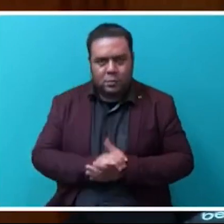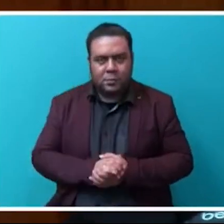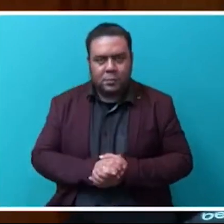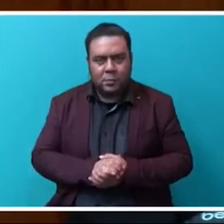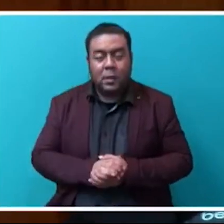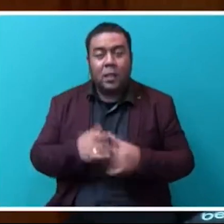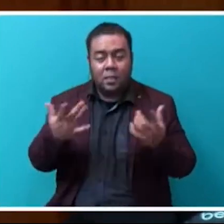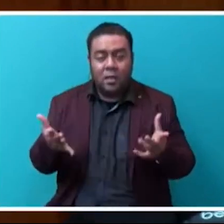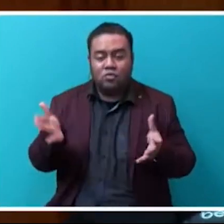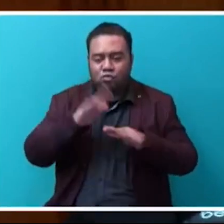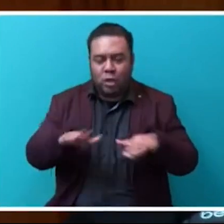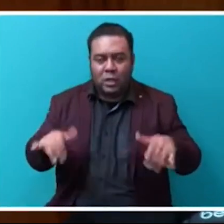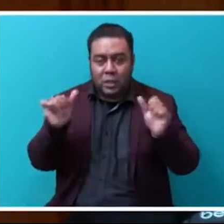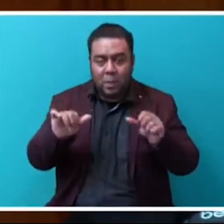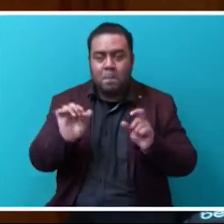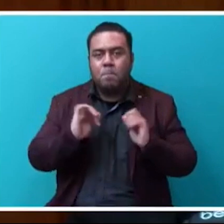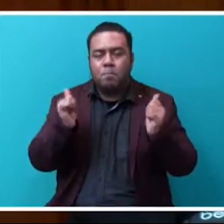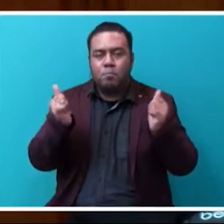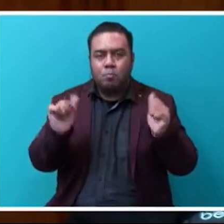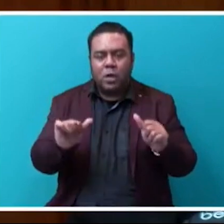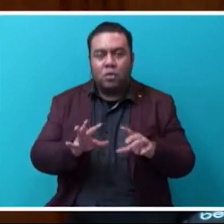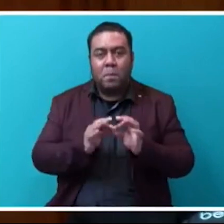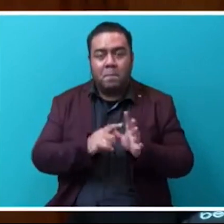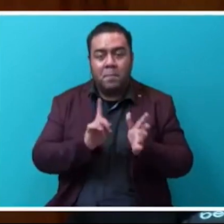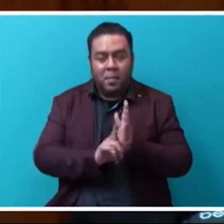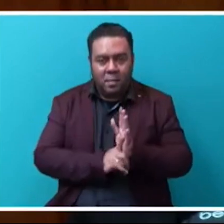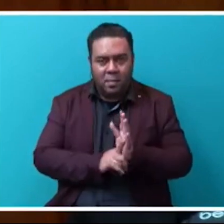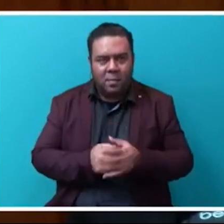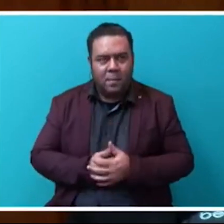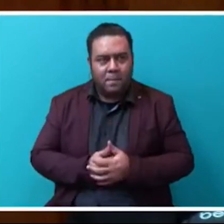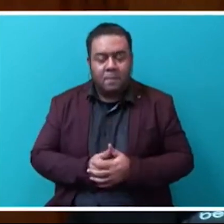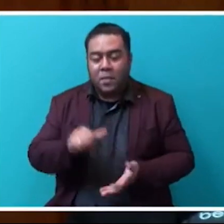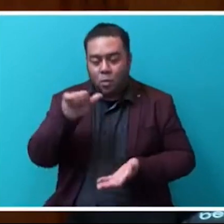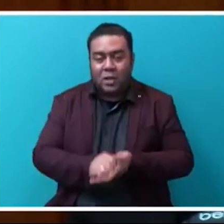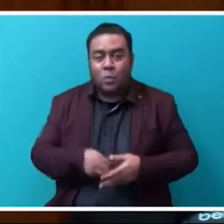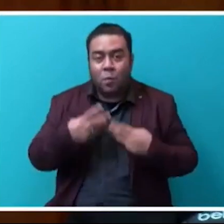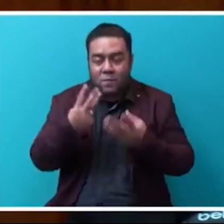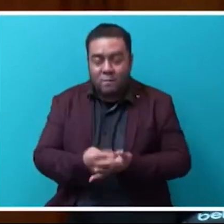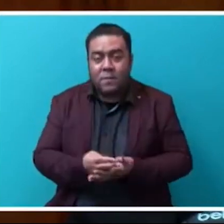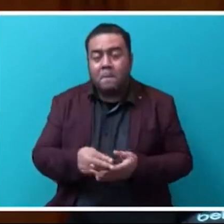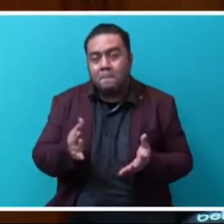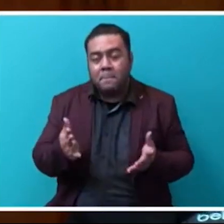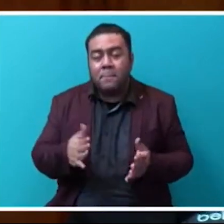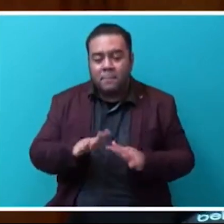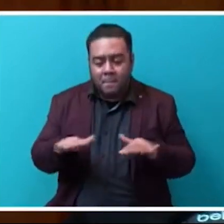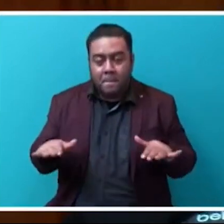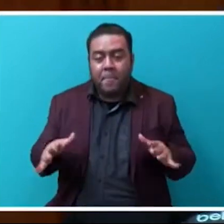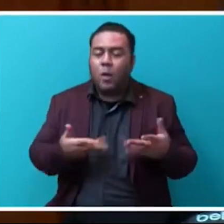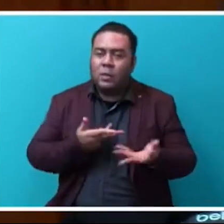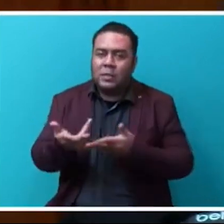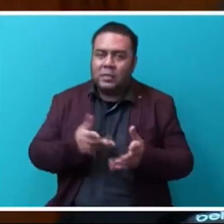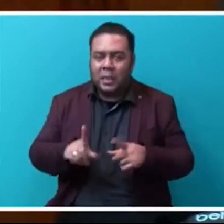The Child Care and Protection Bill, of course, sets a foundation for the rights and welfare of children across our nation, and we will be discussing